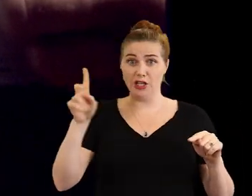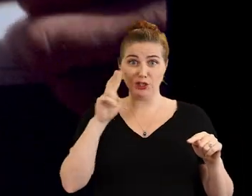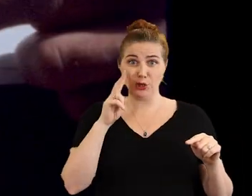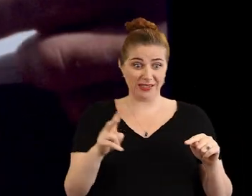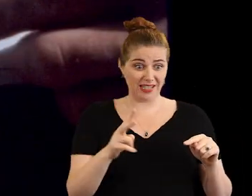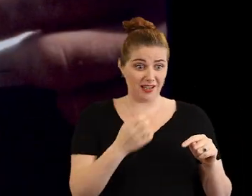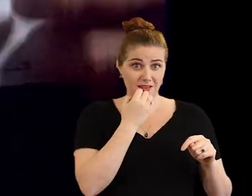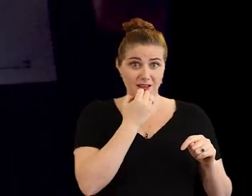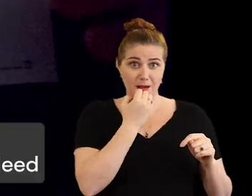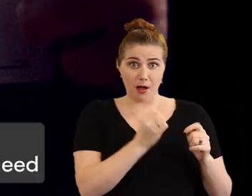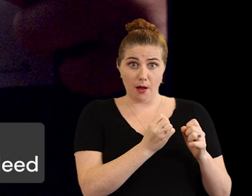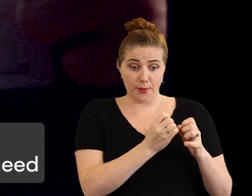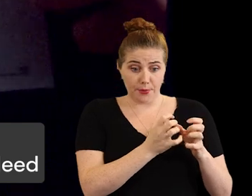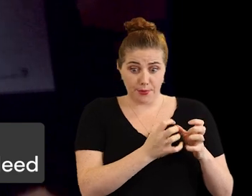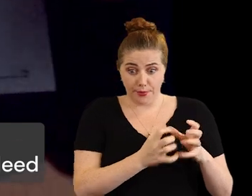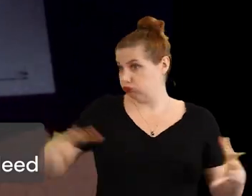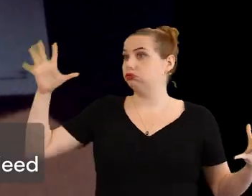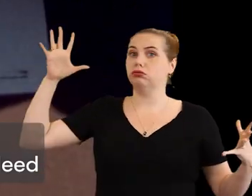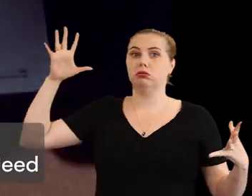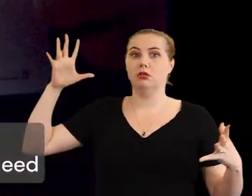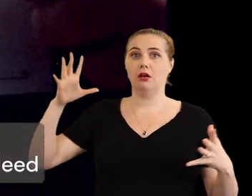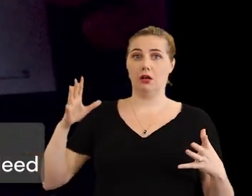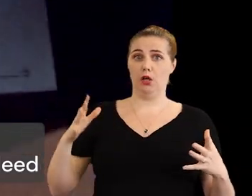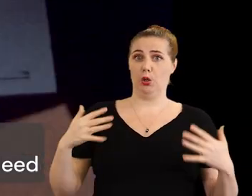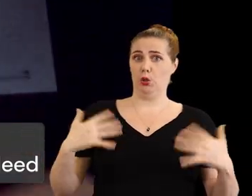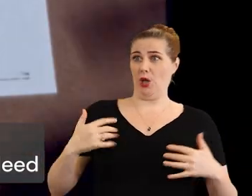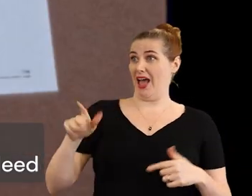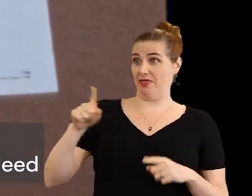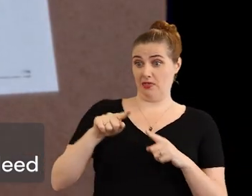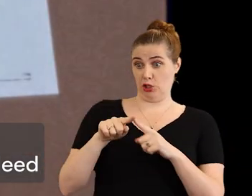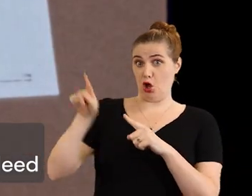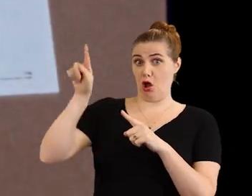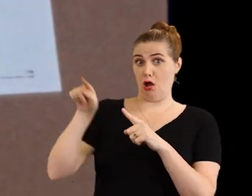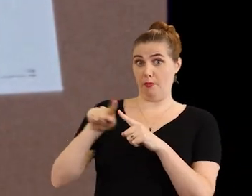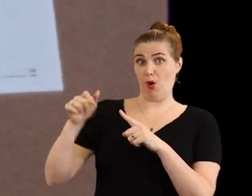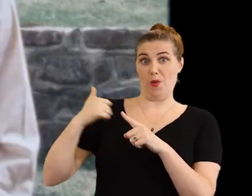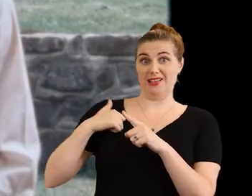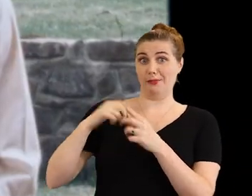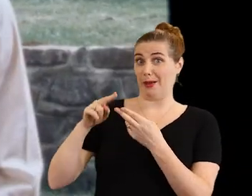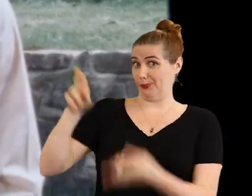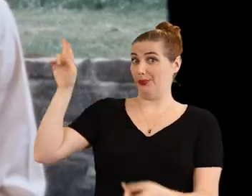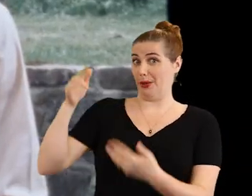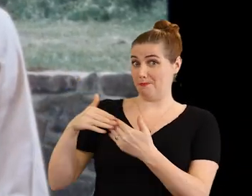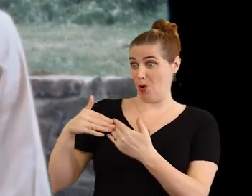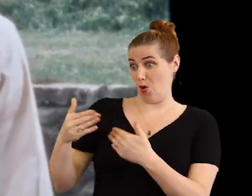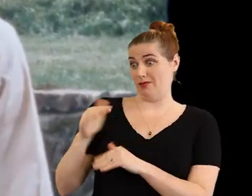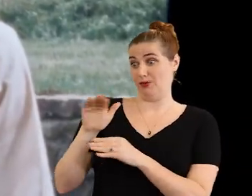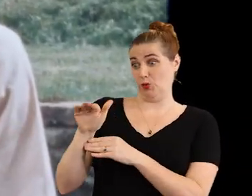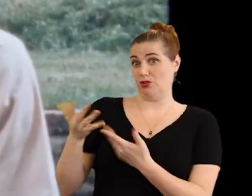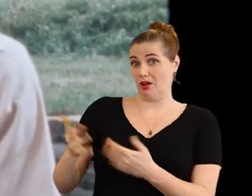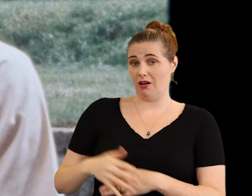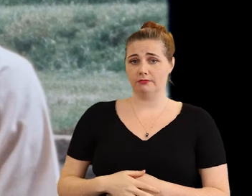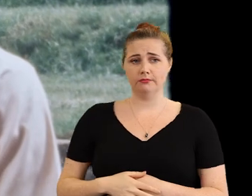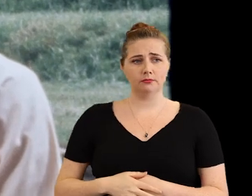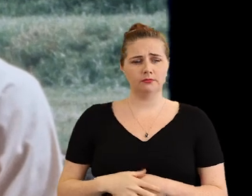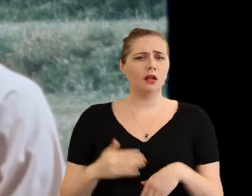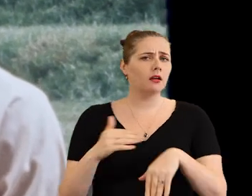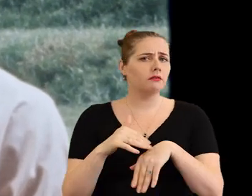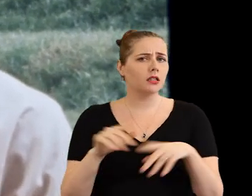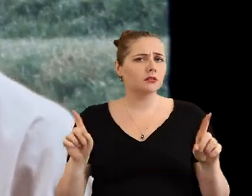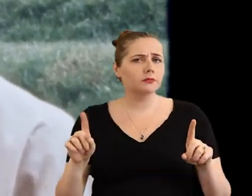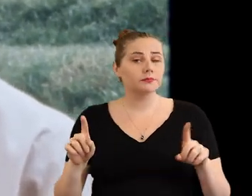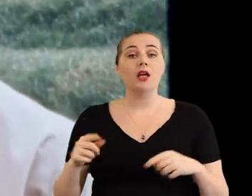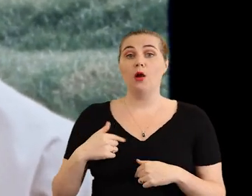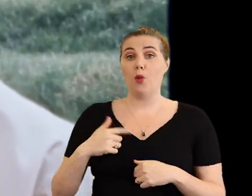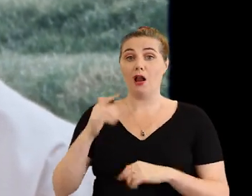increase is itself increasing. And this region here is a projection. And as you can see, that's very alarming indeed. What effect does that have? Well, the effect it has